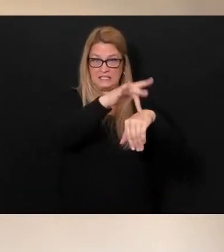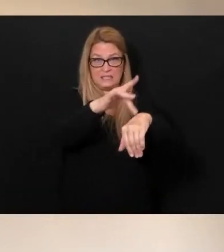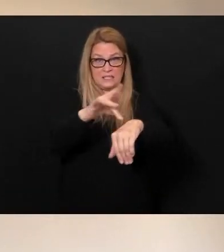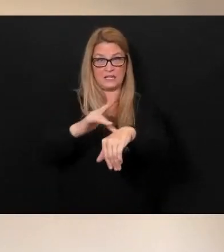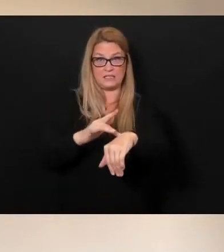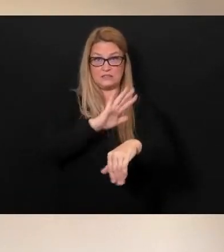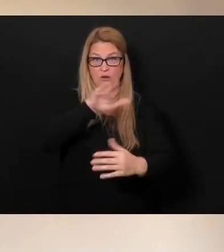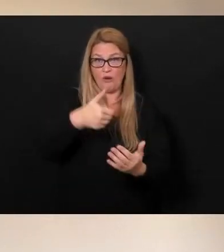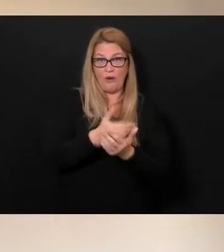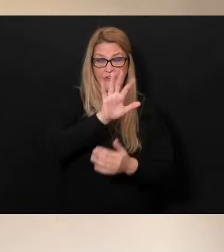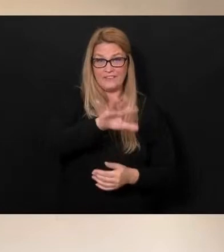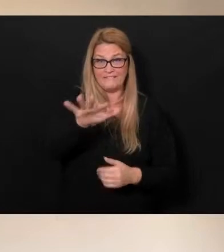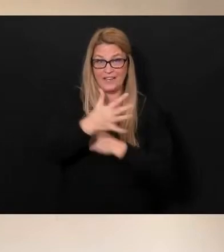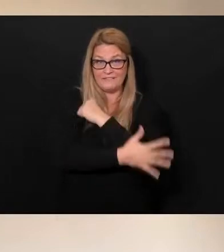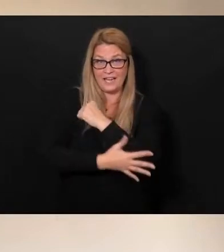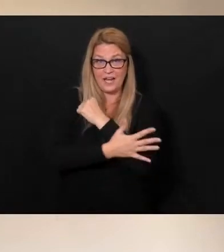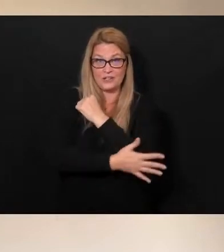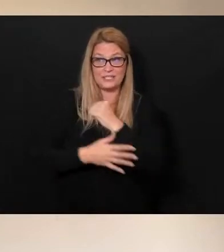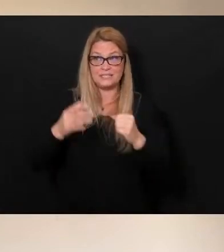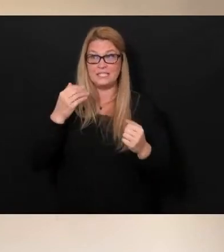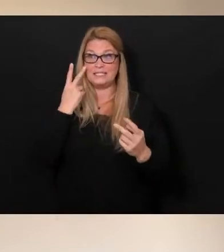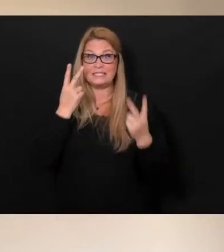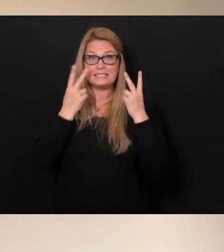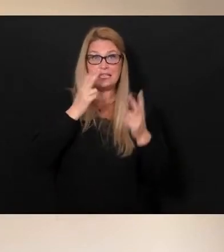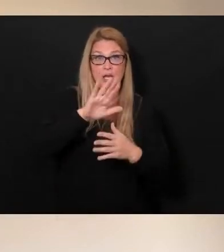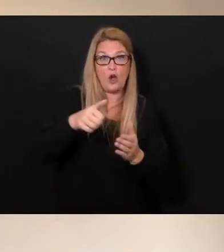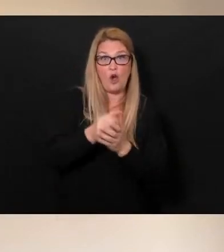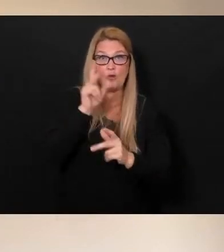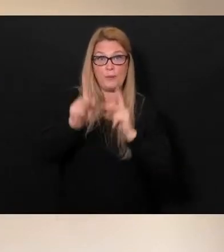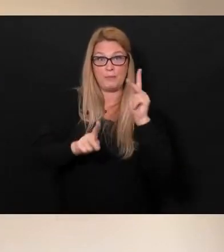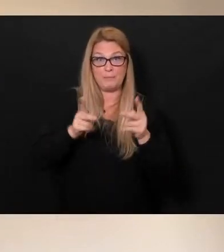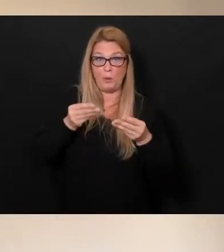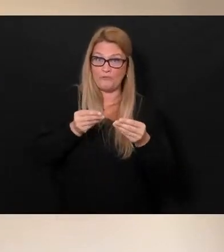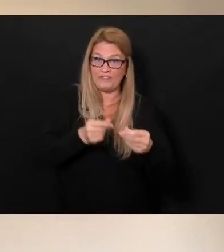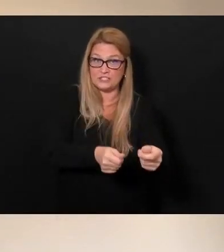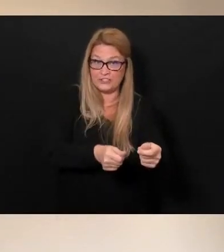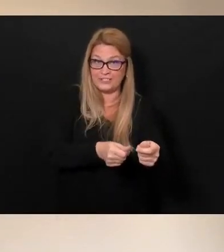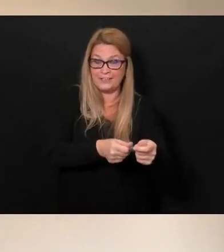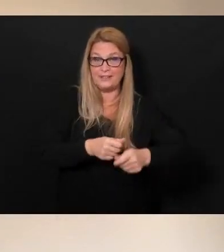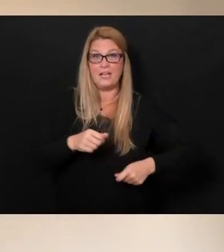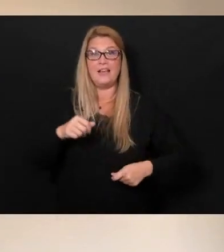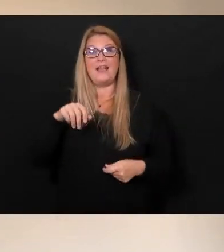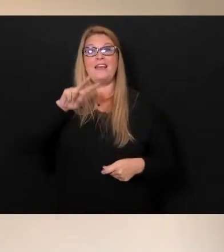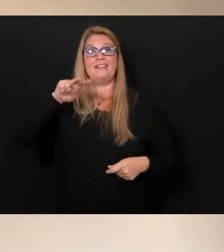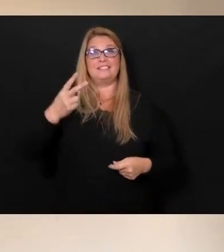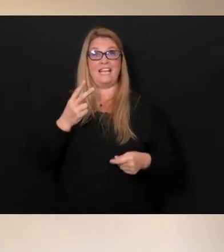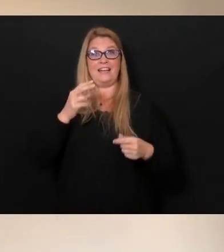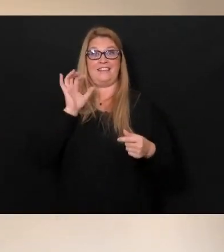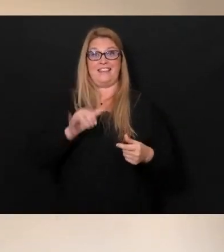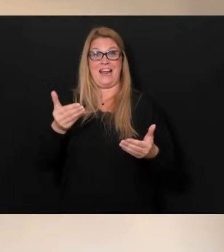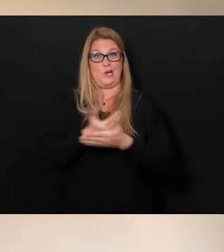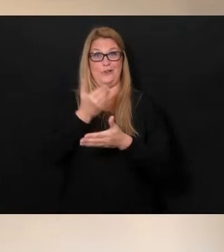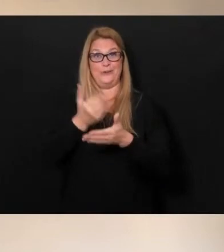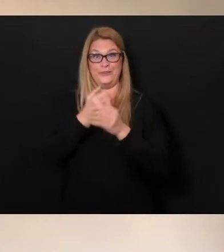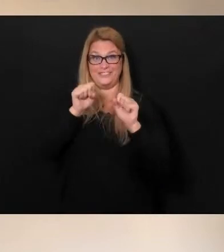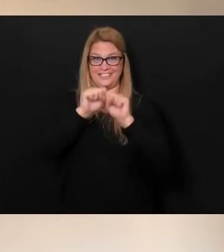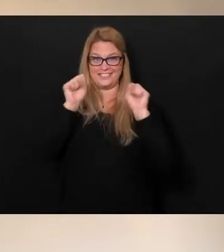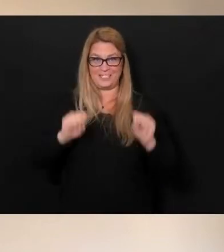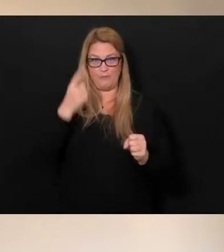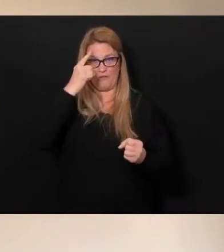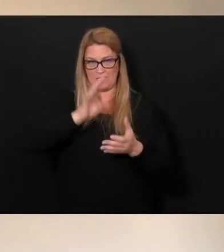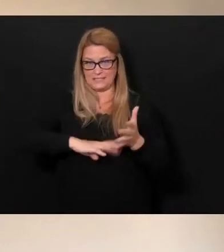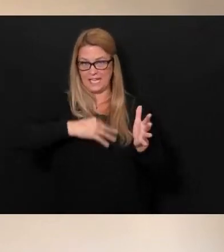to people in an efficient way. And second, the Everbridge system, the governor pressed us to bring